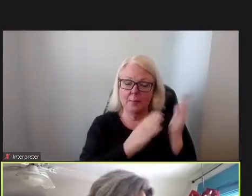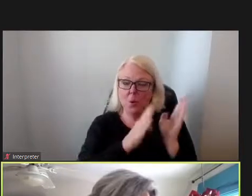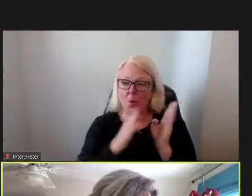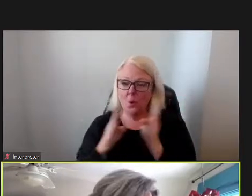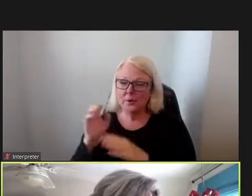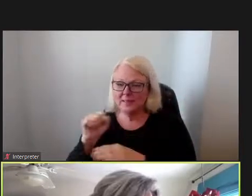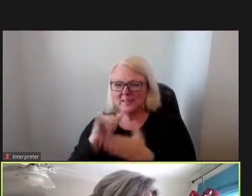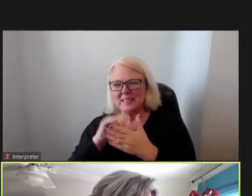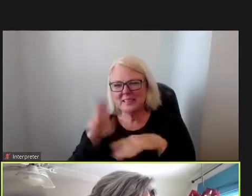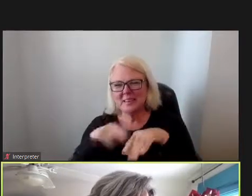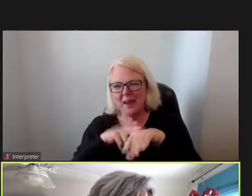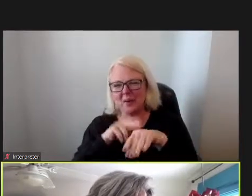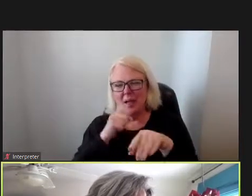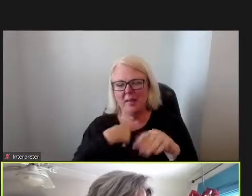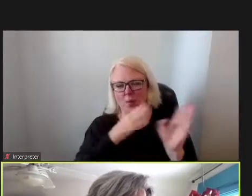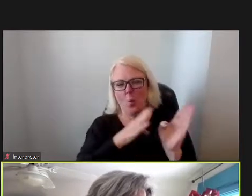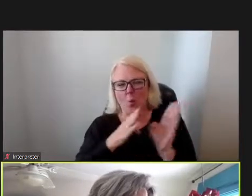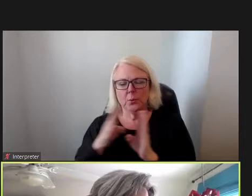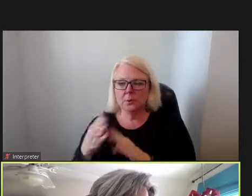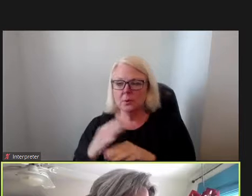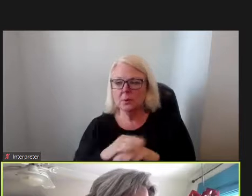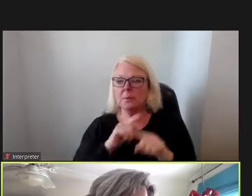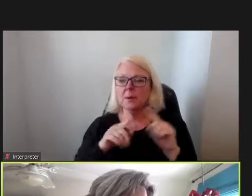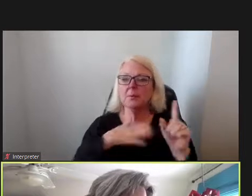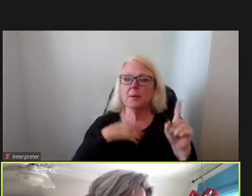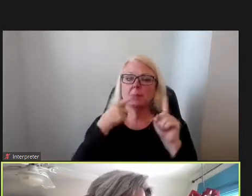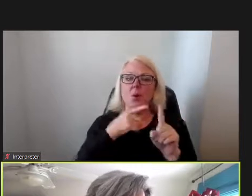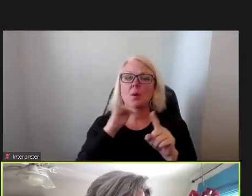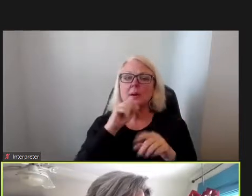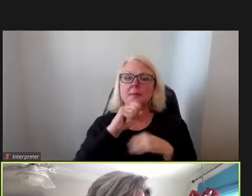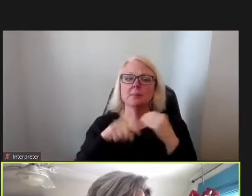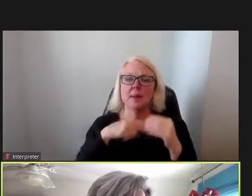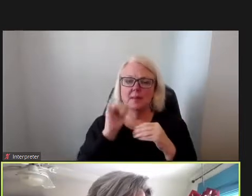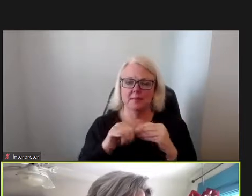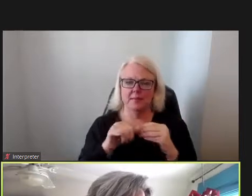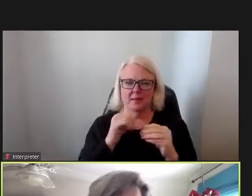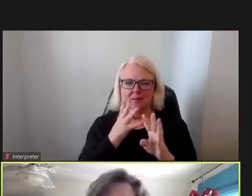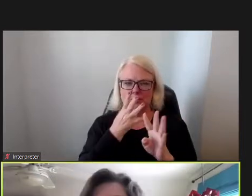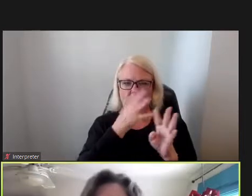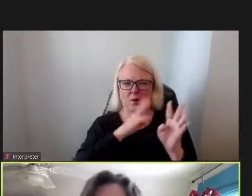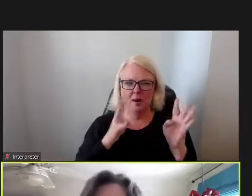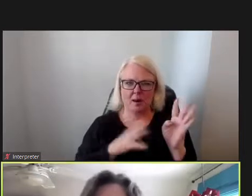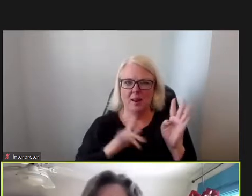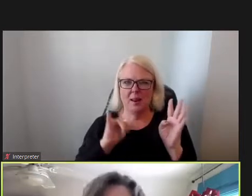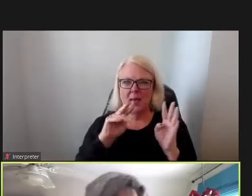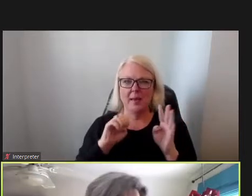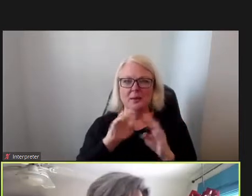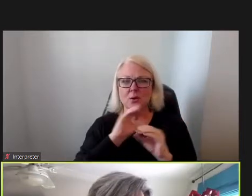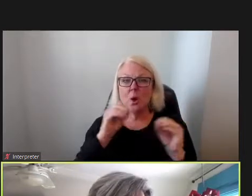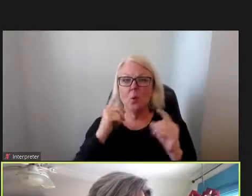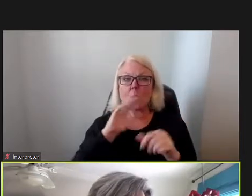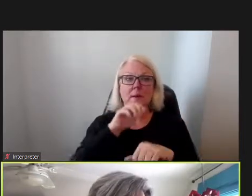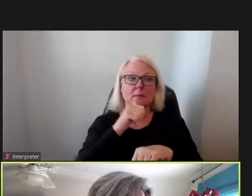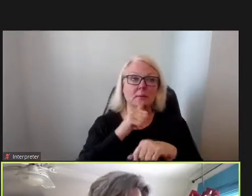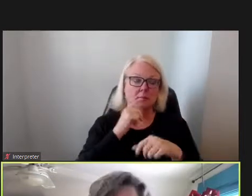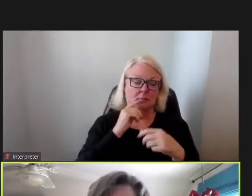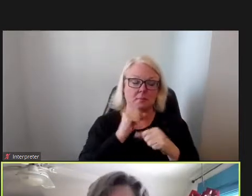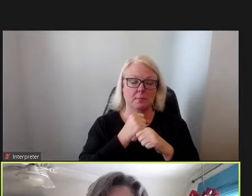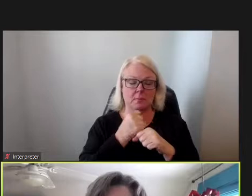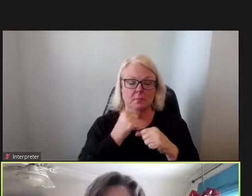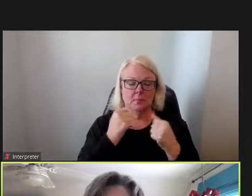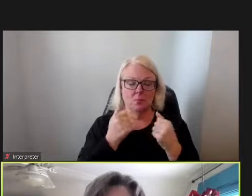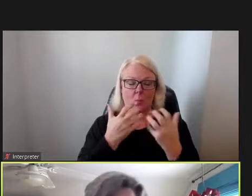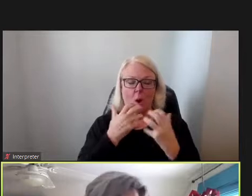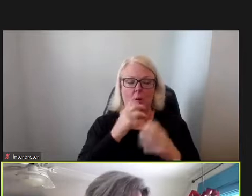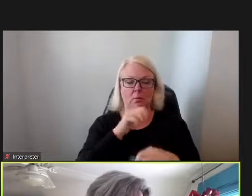that's a natural fact. My point rather is about the rhetoric of the line. No one set out to create this rhetoric, except maybe